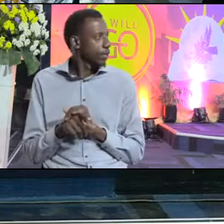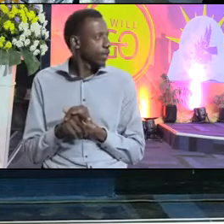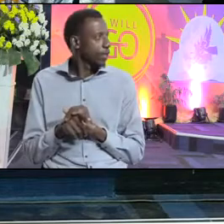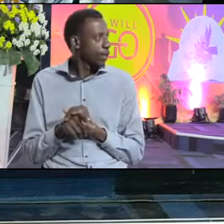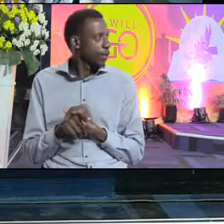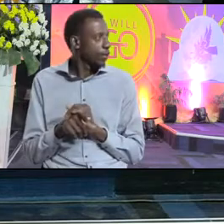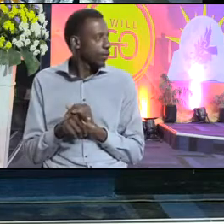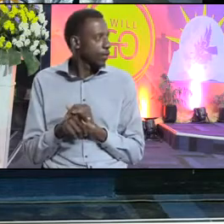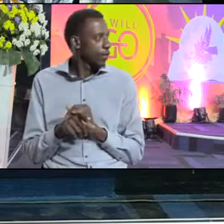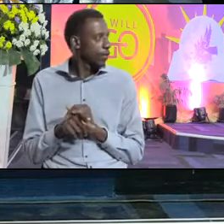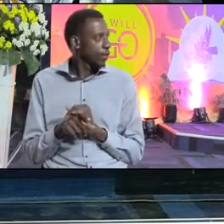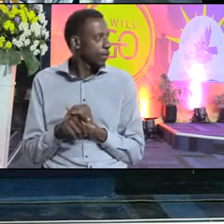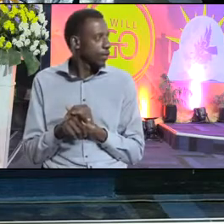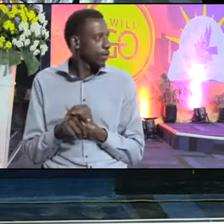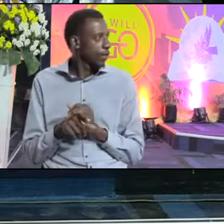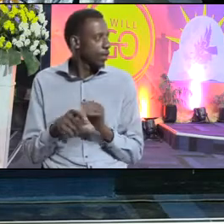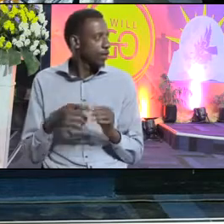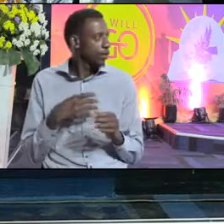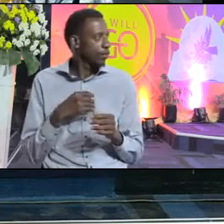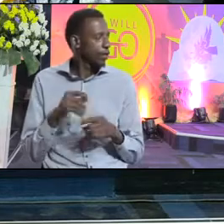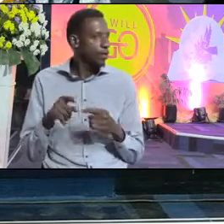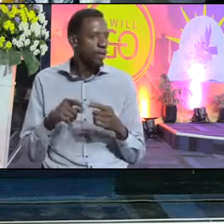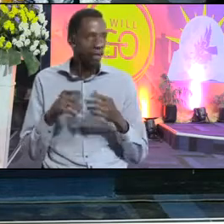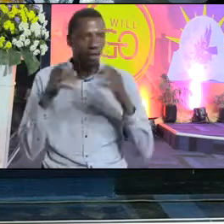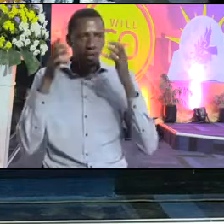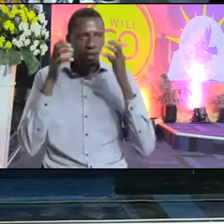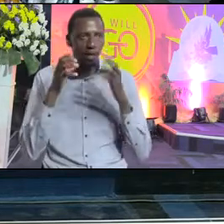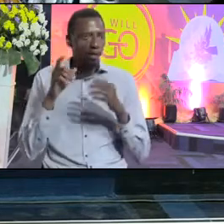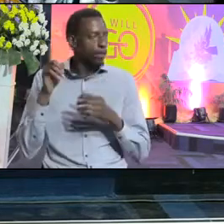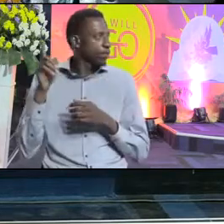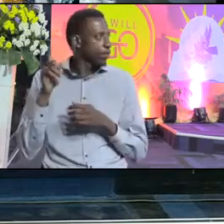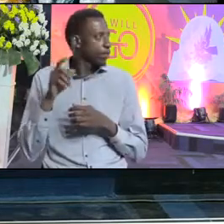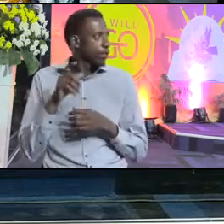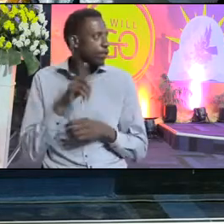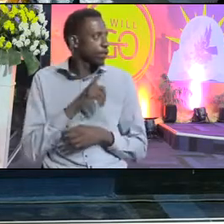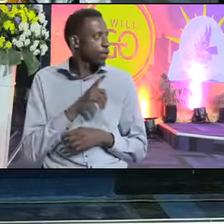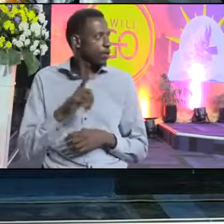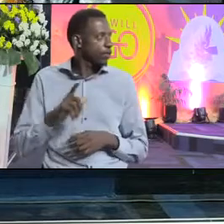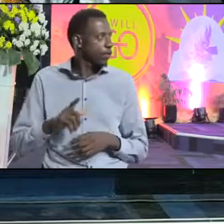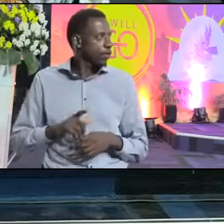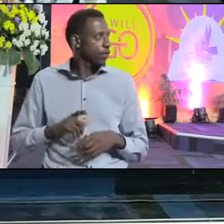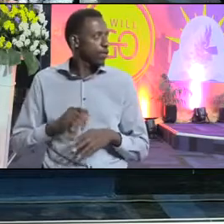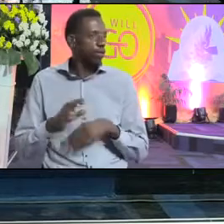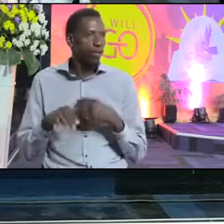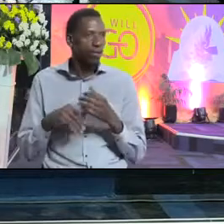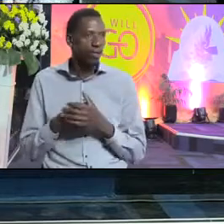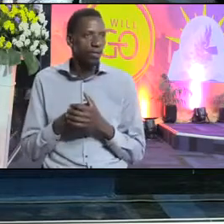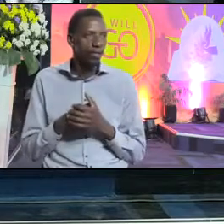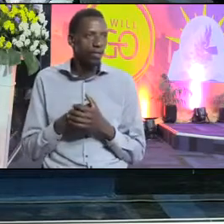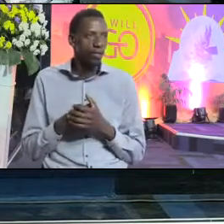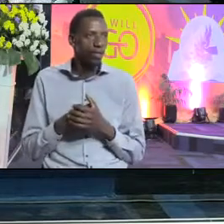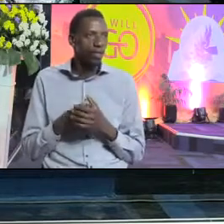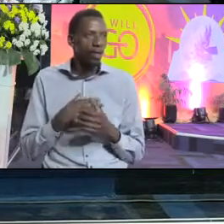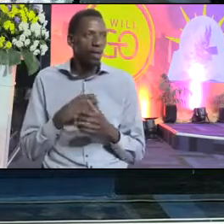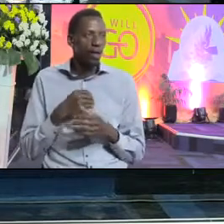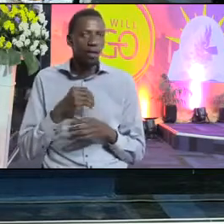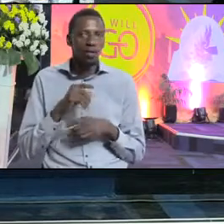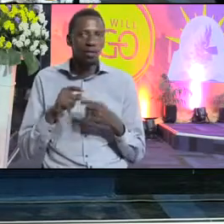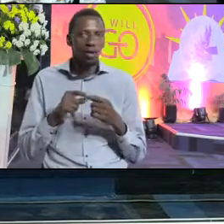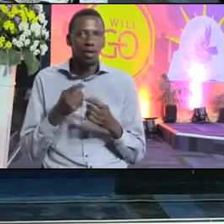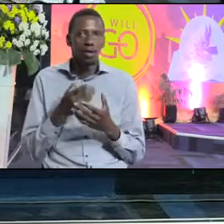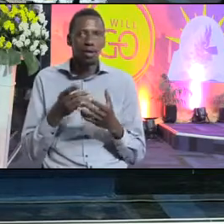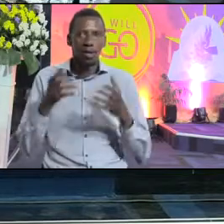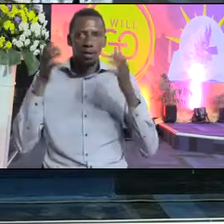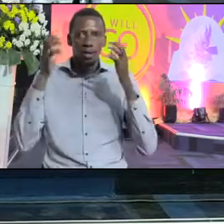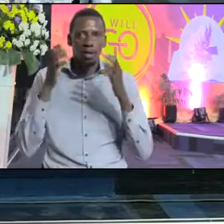all. And when they crown. And when they crown him Lord of all. Him Lord of all.